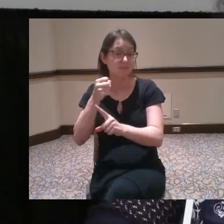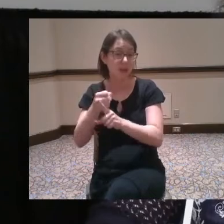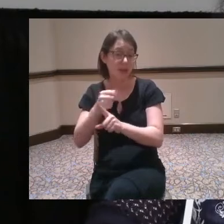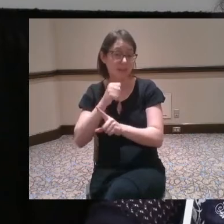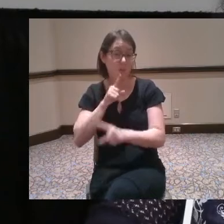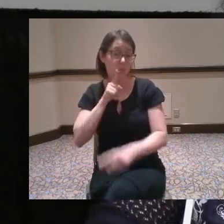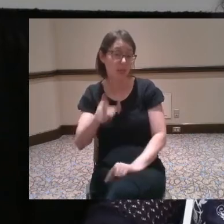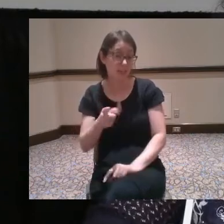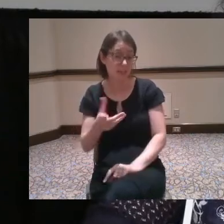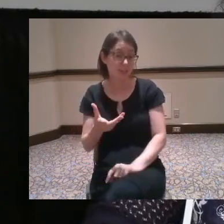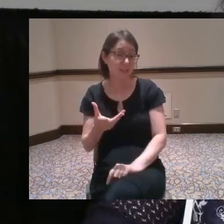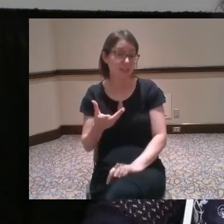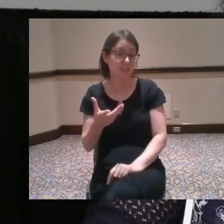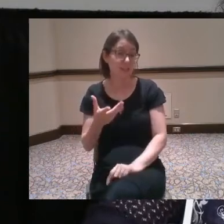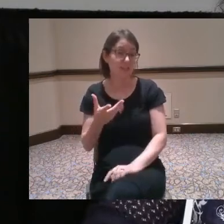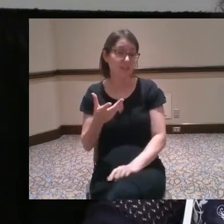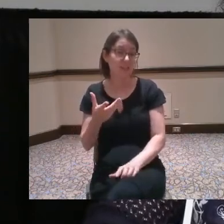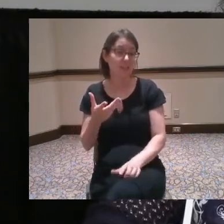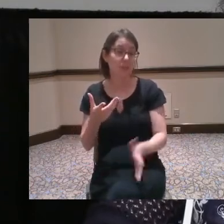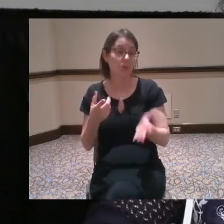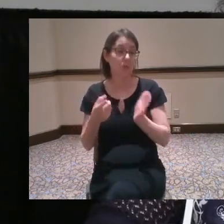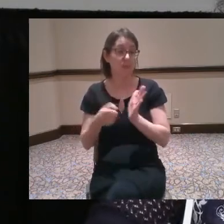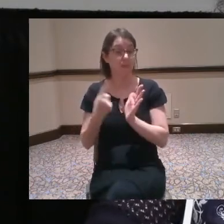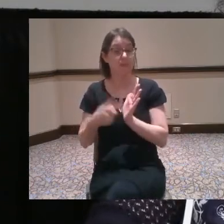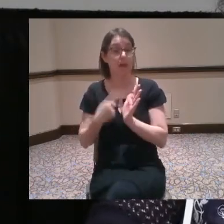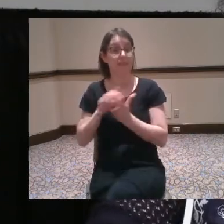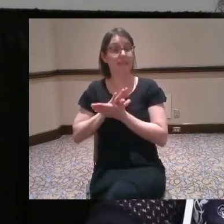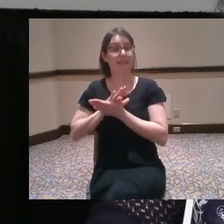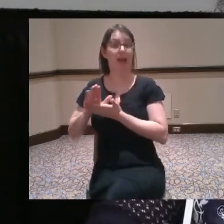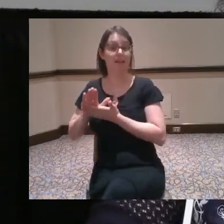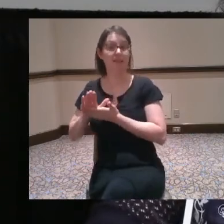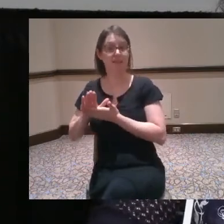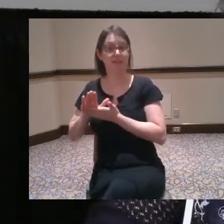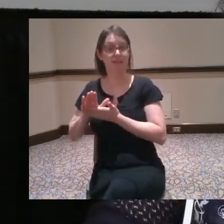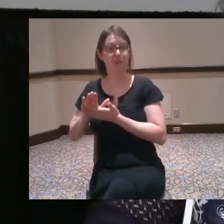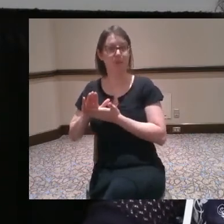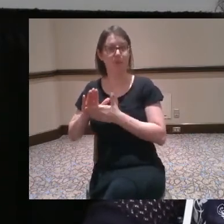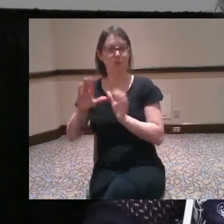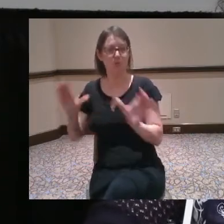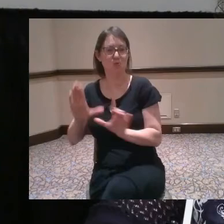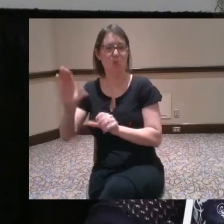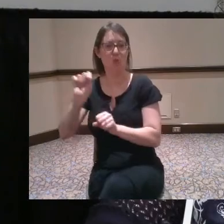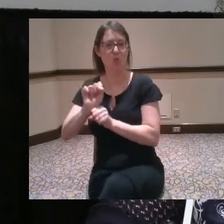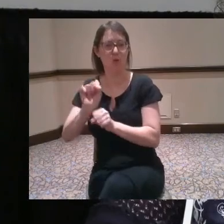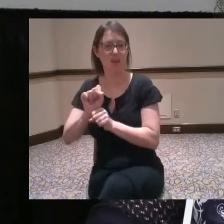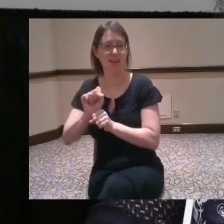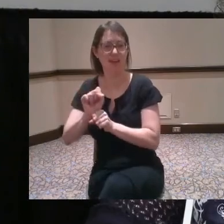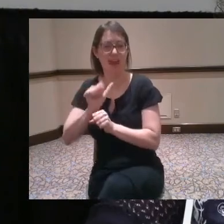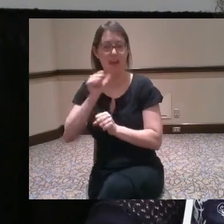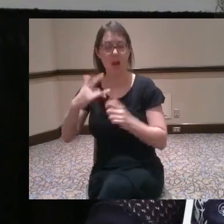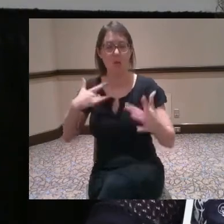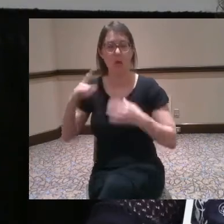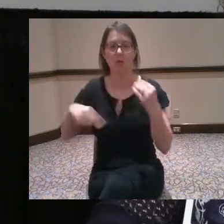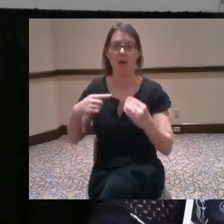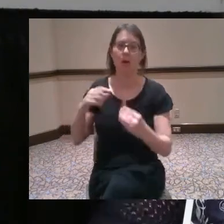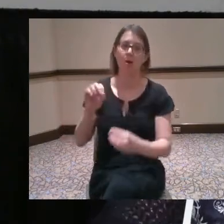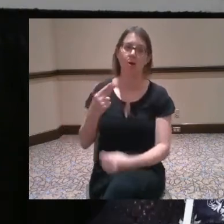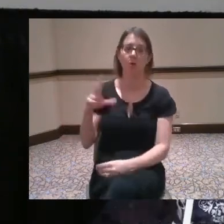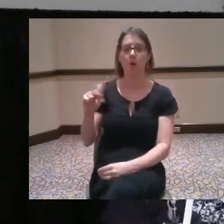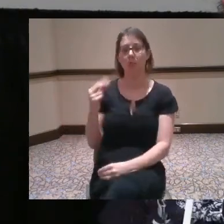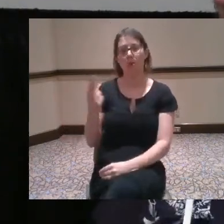sometimes it is good to just do your work, you know, and to not necessarily have to worry about, oh gosh, on Thursday.